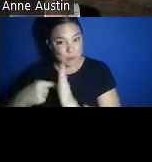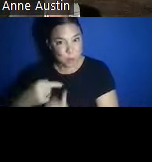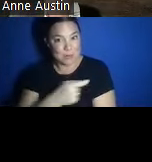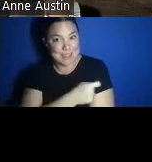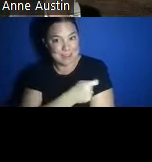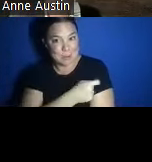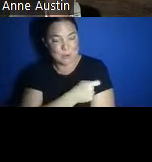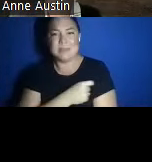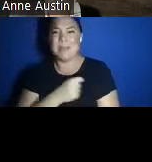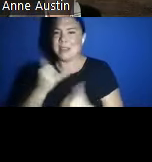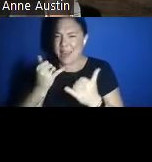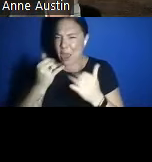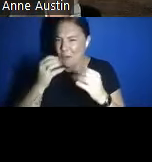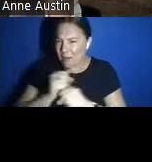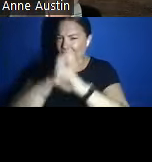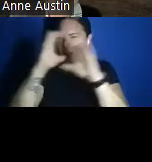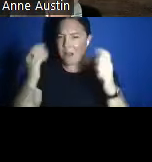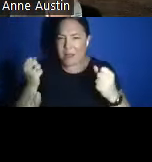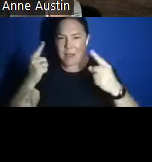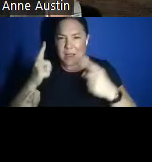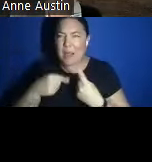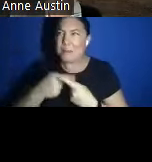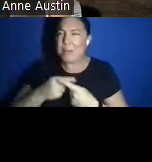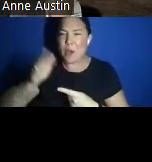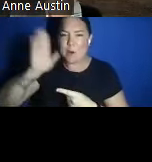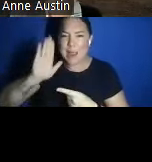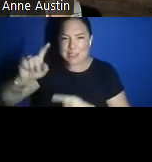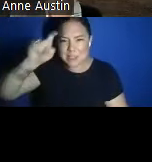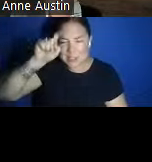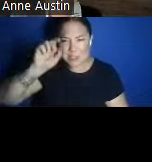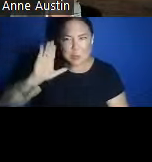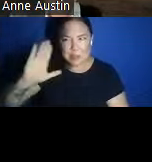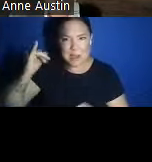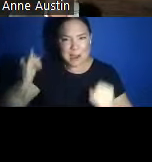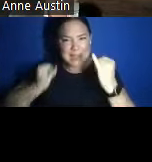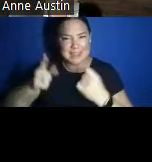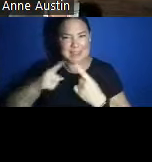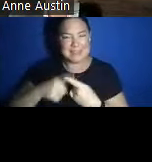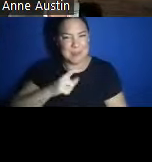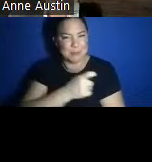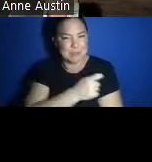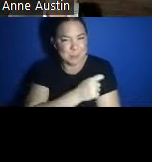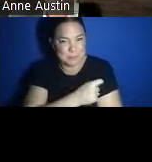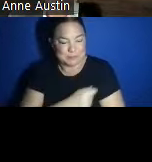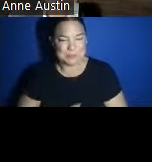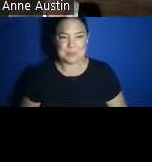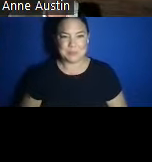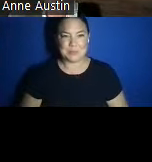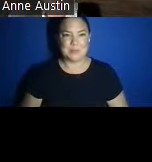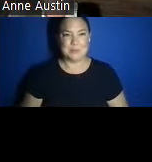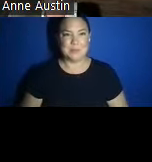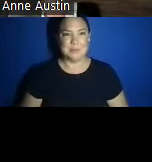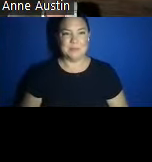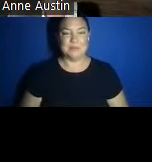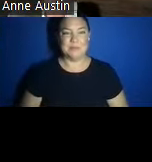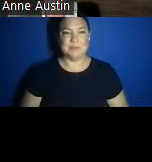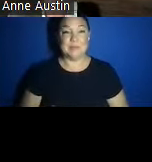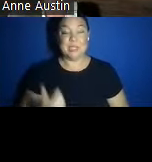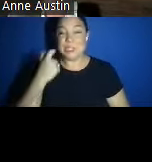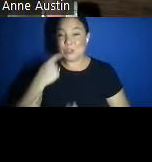tell us about ancient Egyptian ideas about tattooing. So I've just shown you a couple